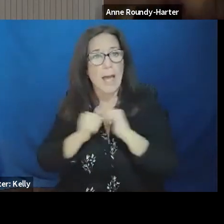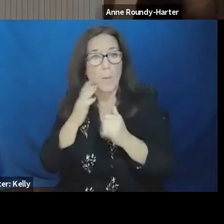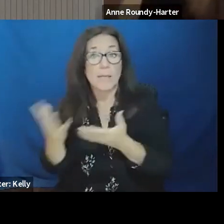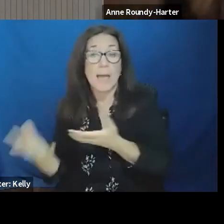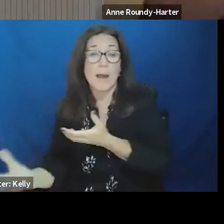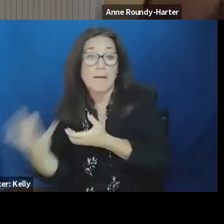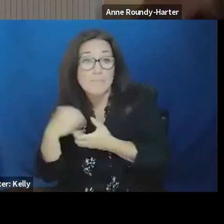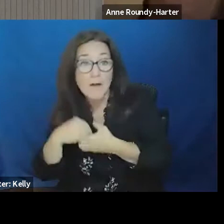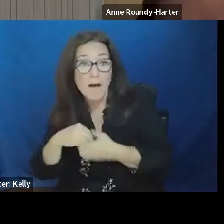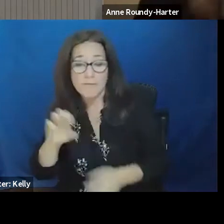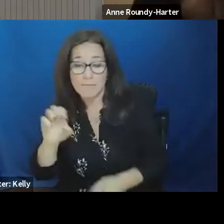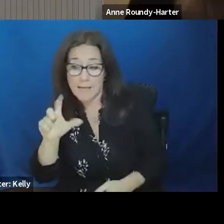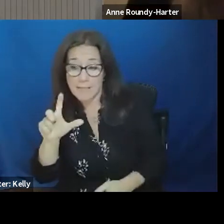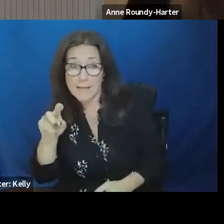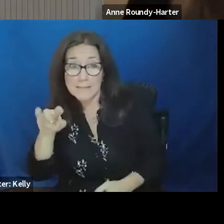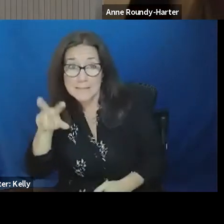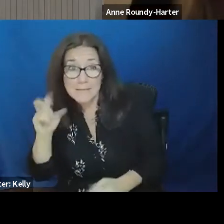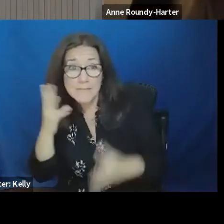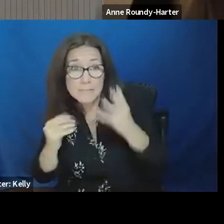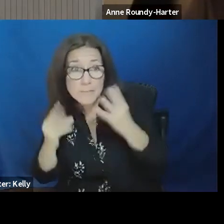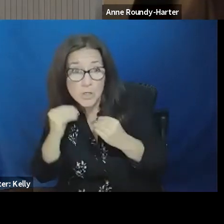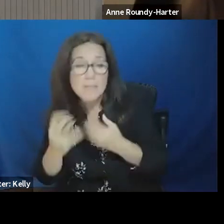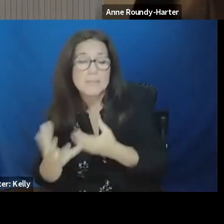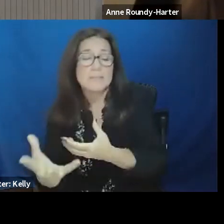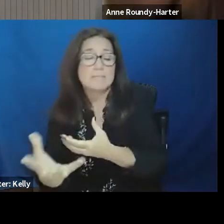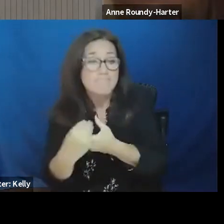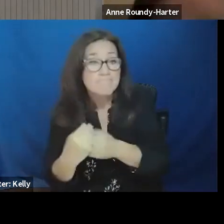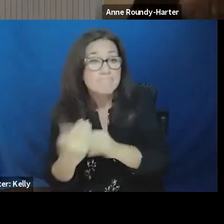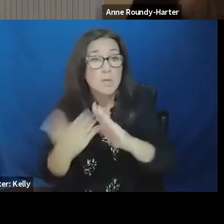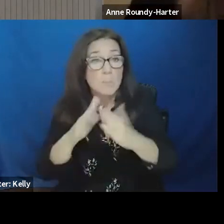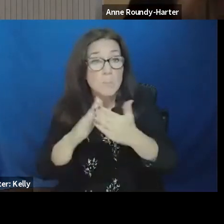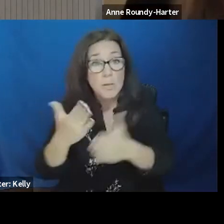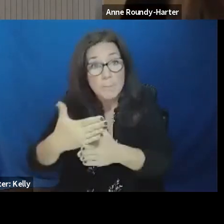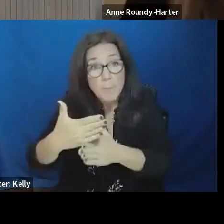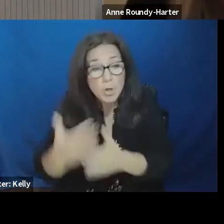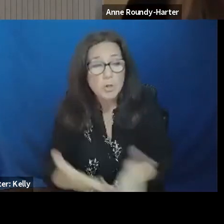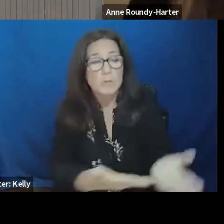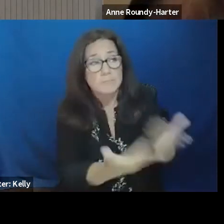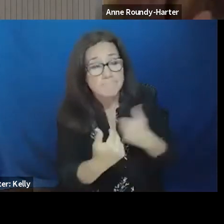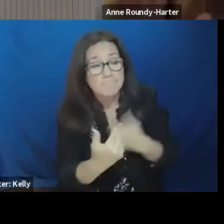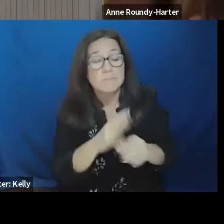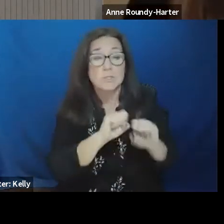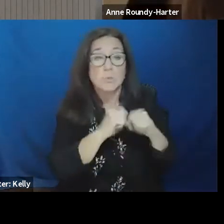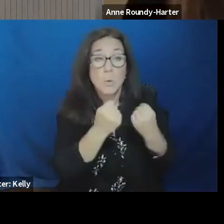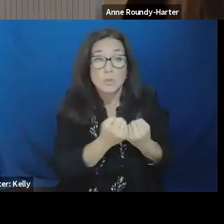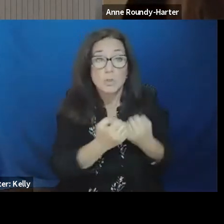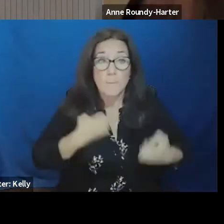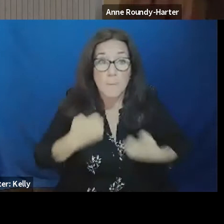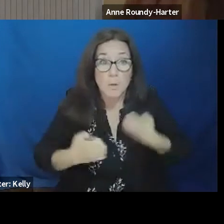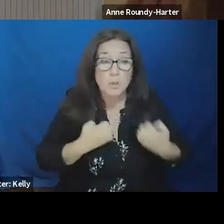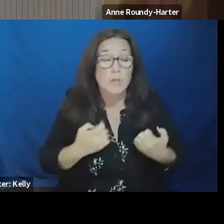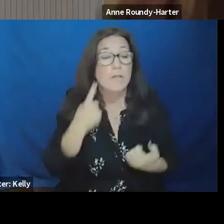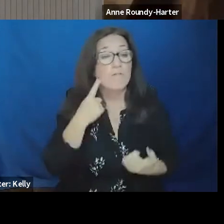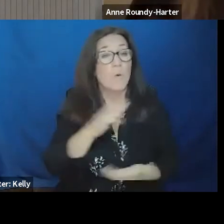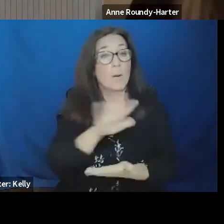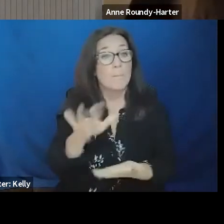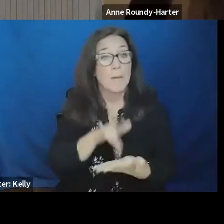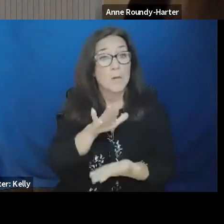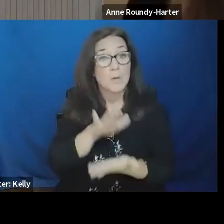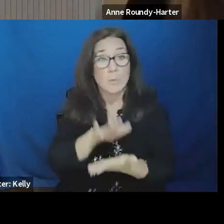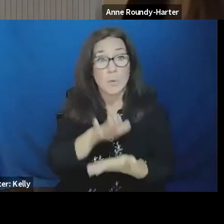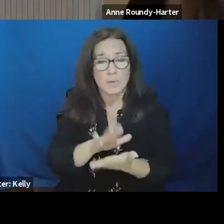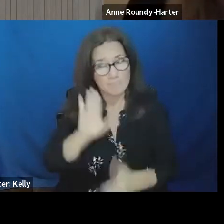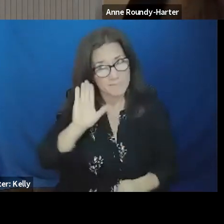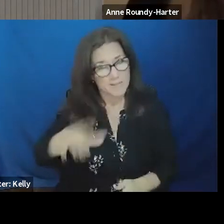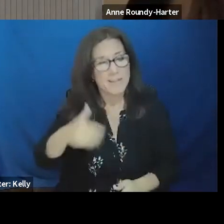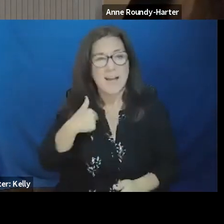community partners, and bring in the social emotional components for our junior high students who are at a tender age. I was a middle school